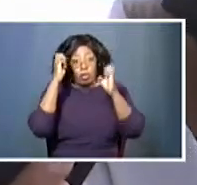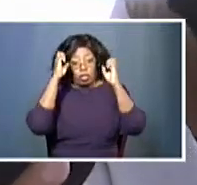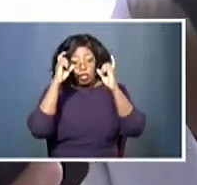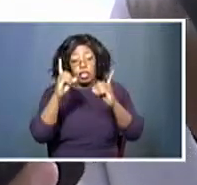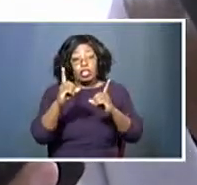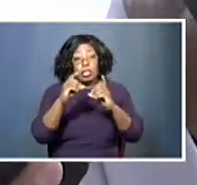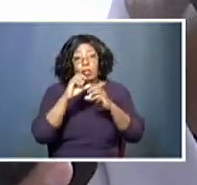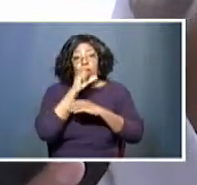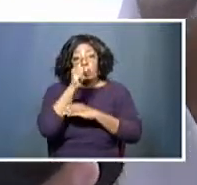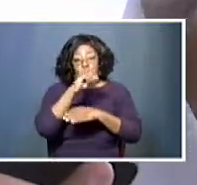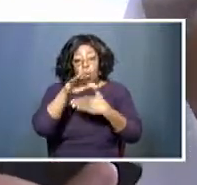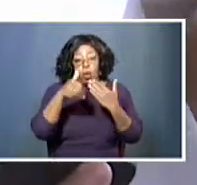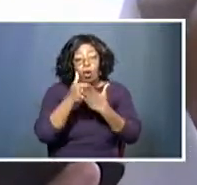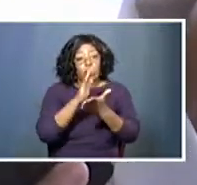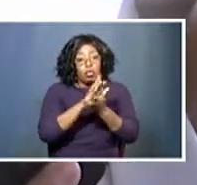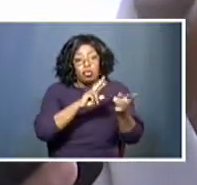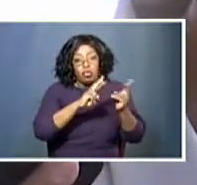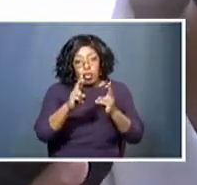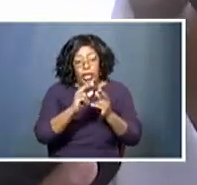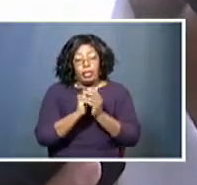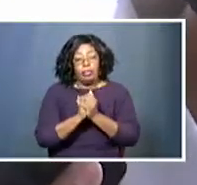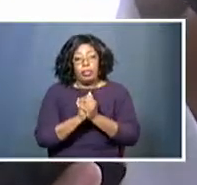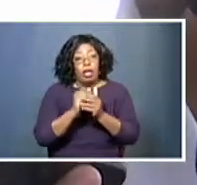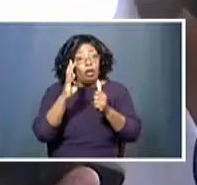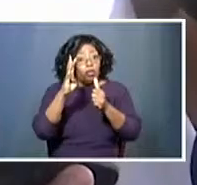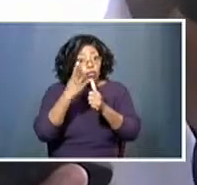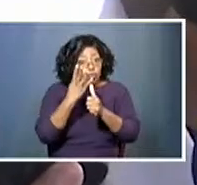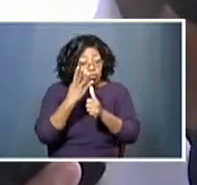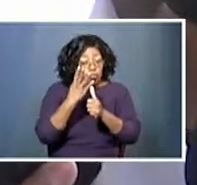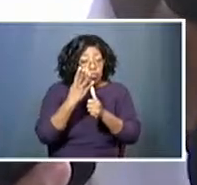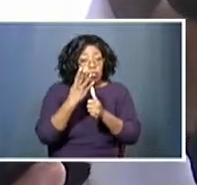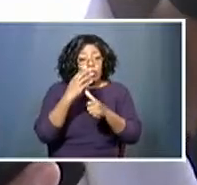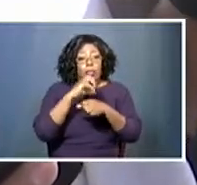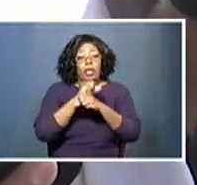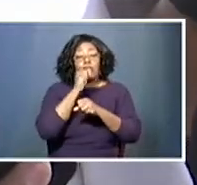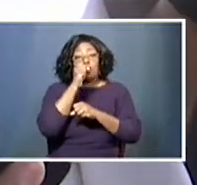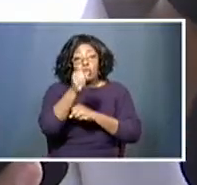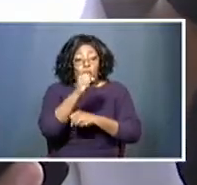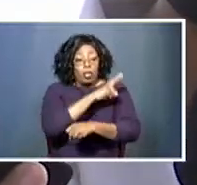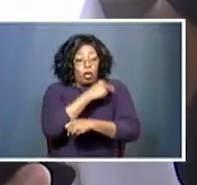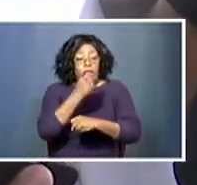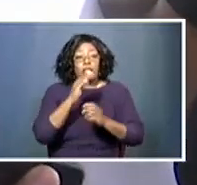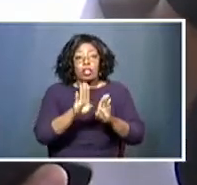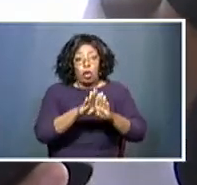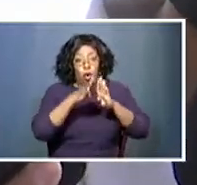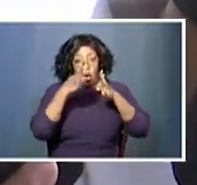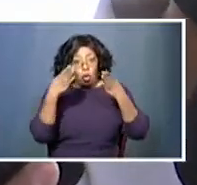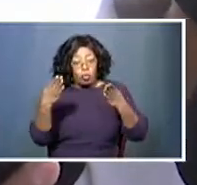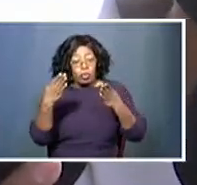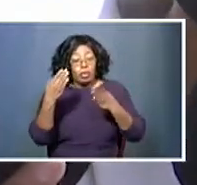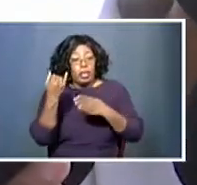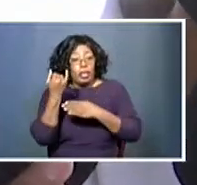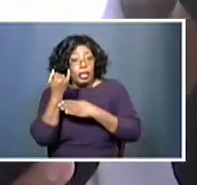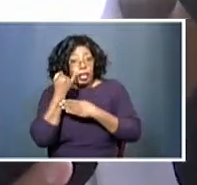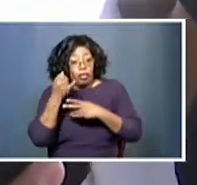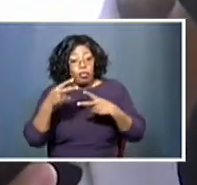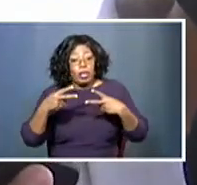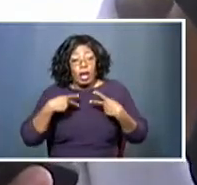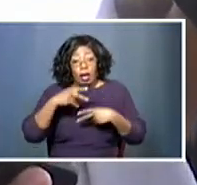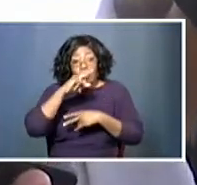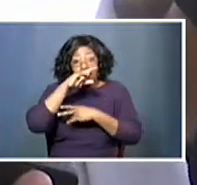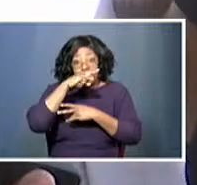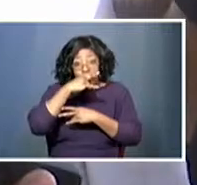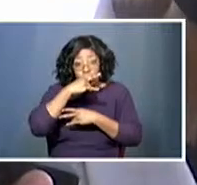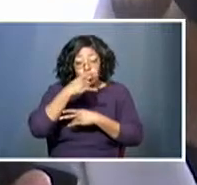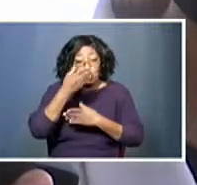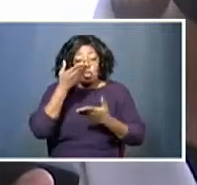ready. And 4, I need to make sure that our hospital system remains open in the event that we do have kids who